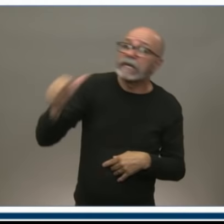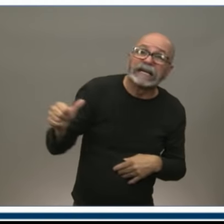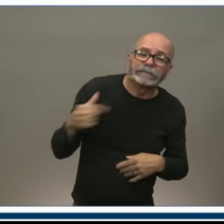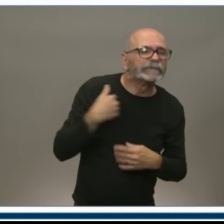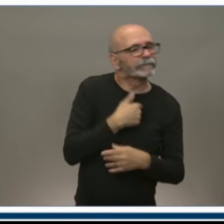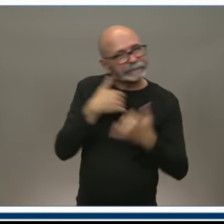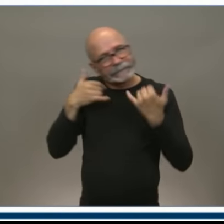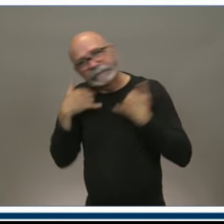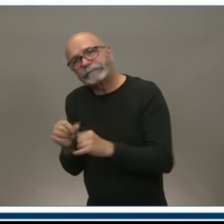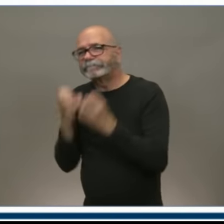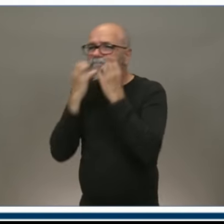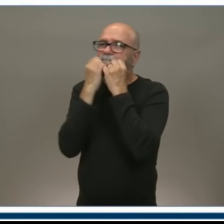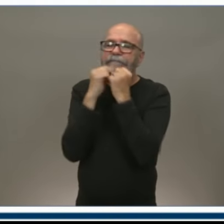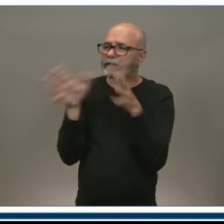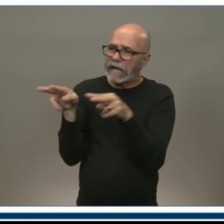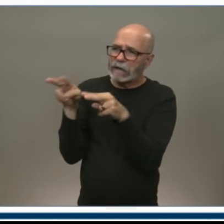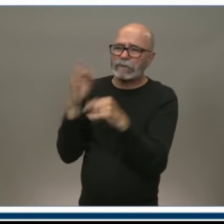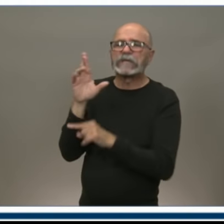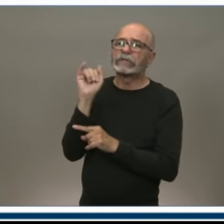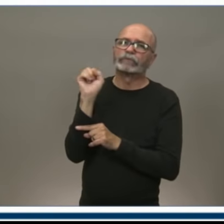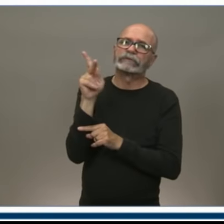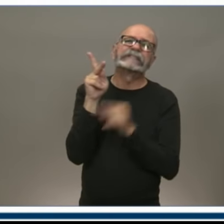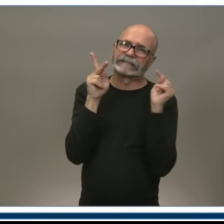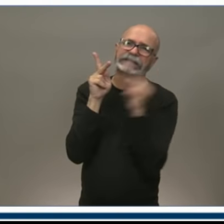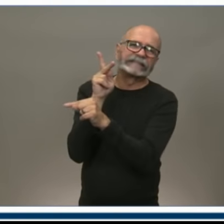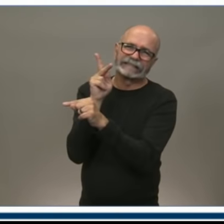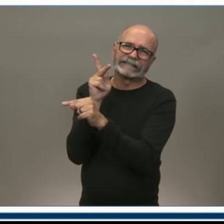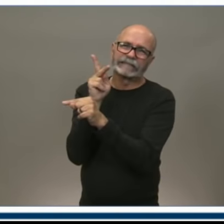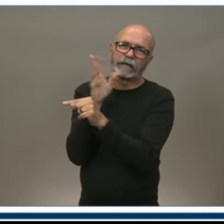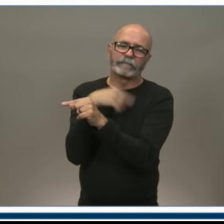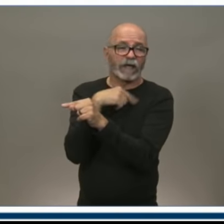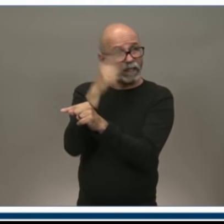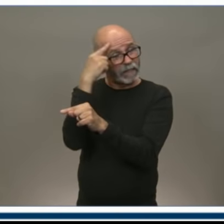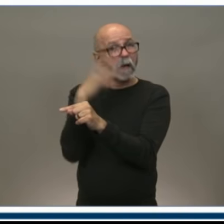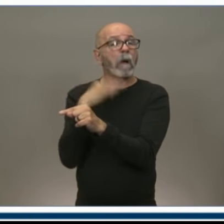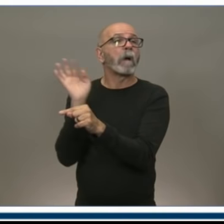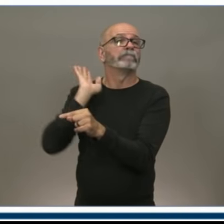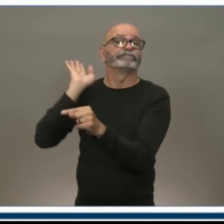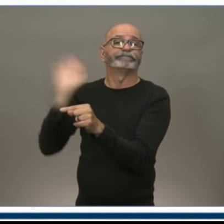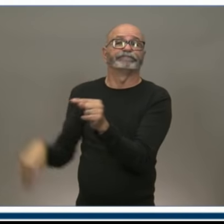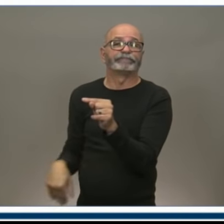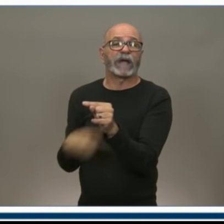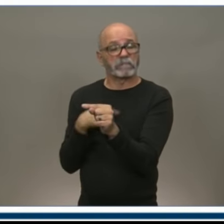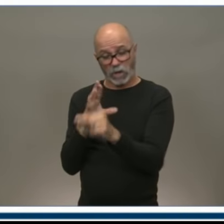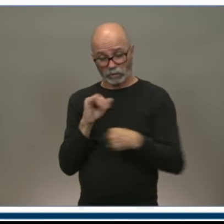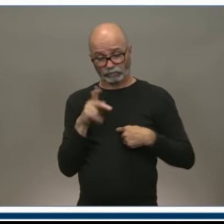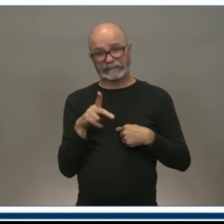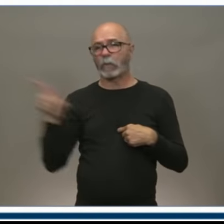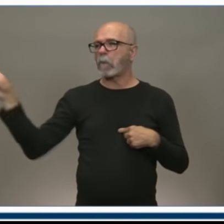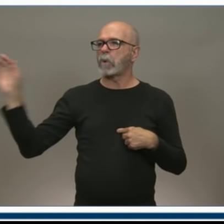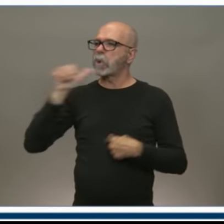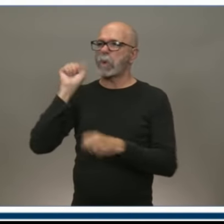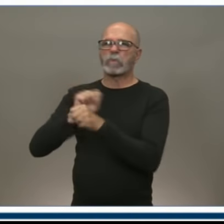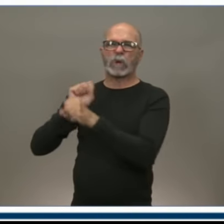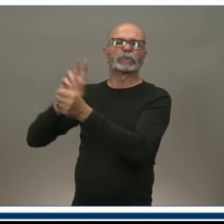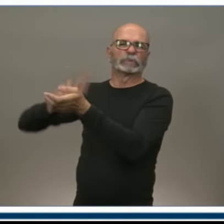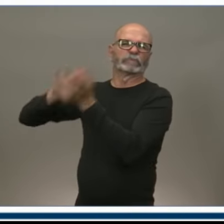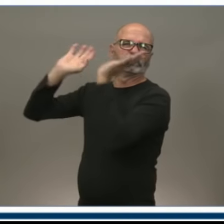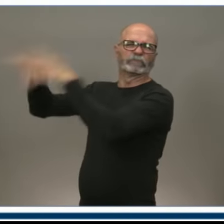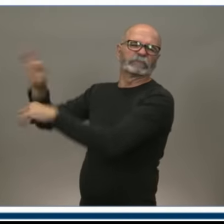to understand that if we are complacent, we're putting ourselves at risk, we're putting those healthcare workers at risk, and who knows when we're going to need